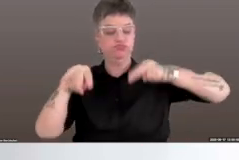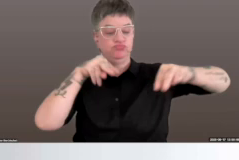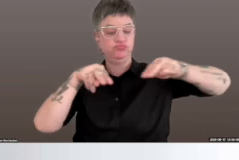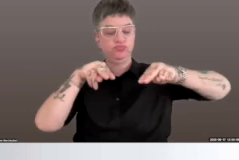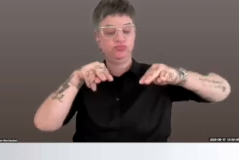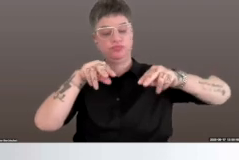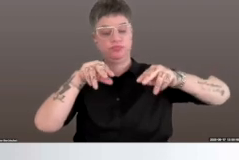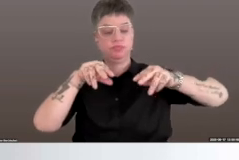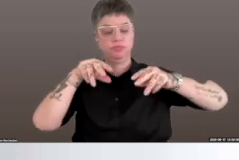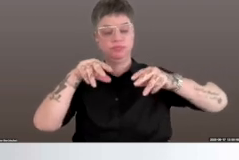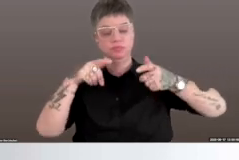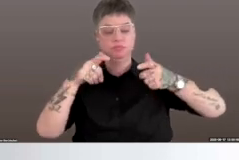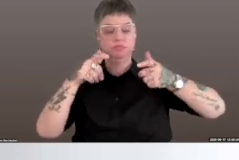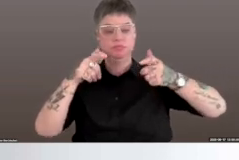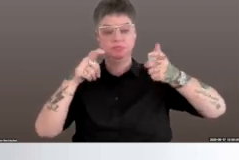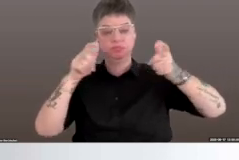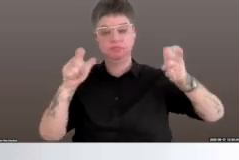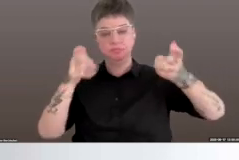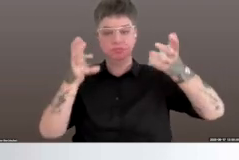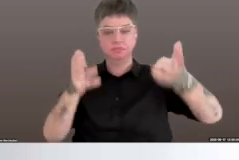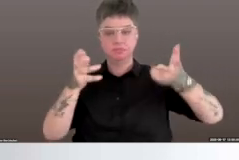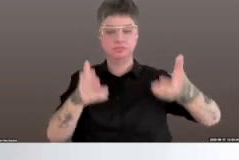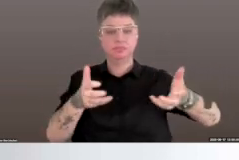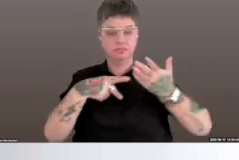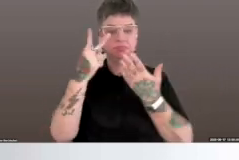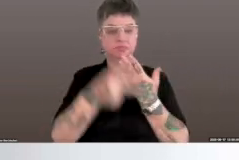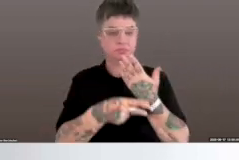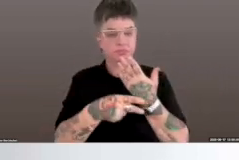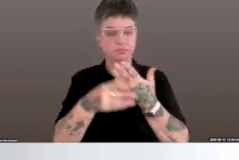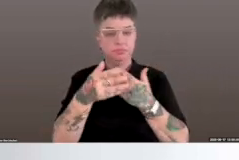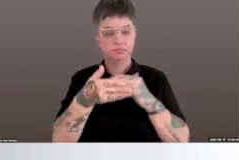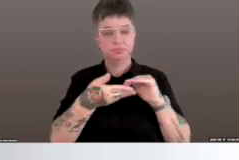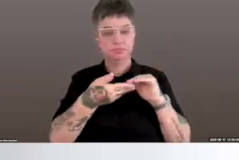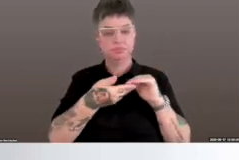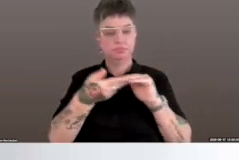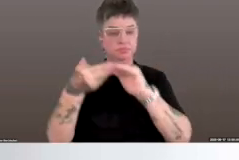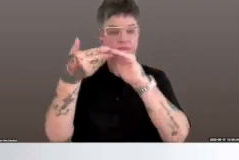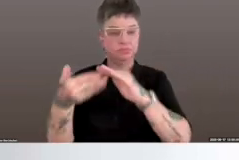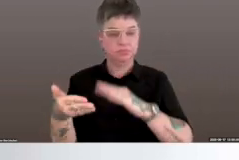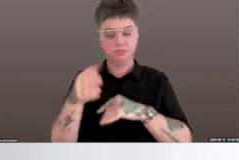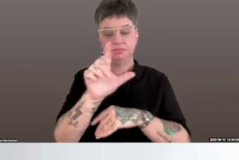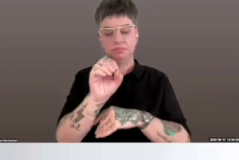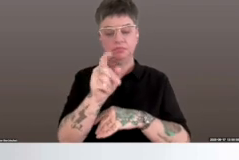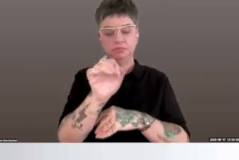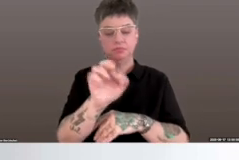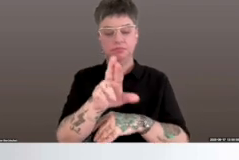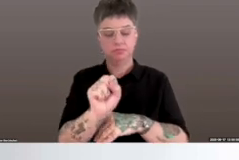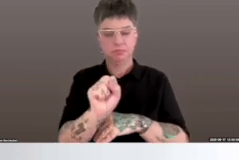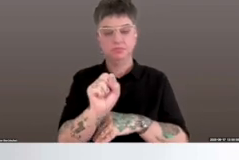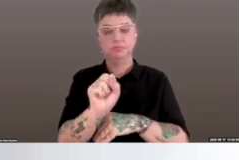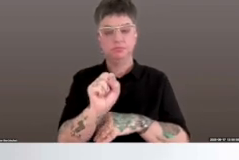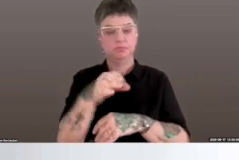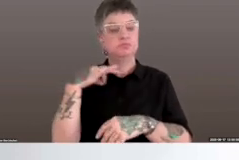if a manufacturer applied for the truck to be eligible. And then also, of course, loaders are eligible in core. So again, take a look at